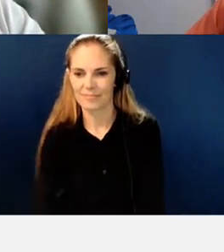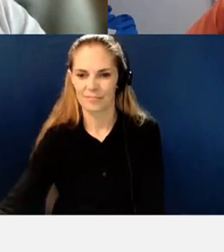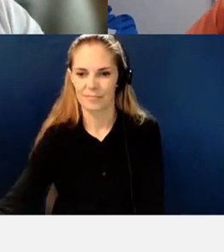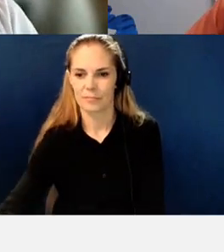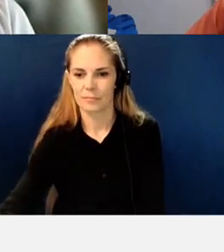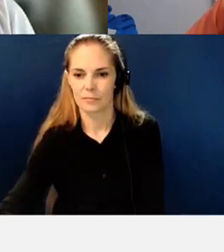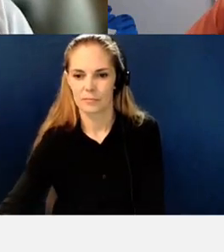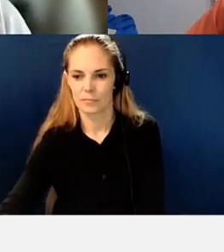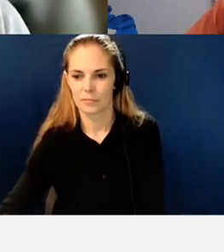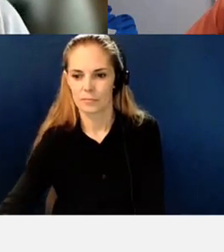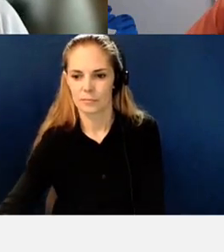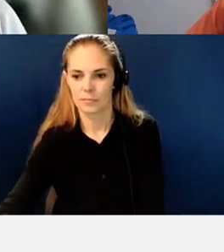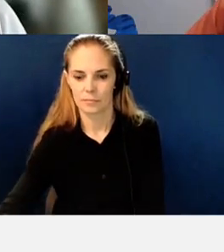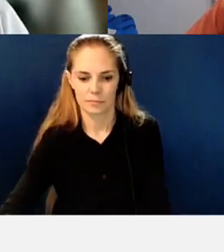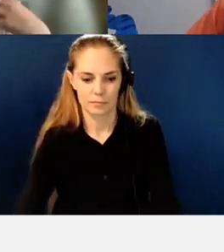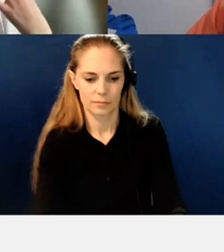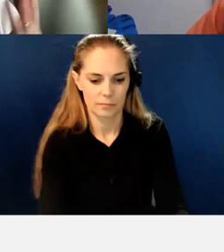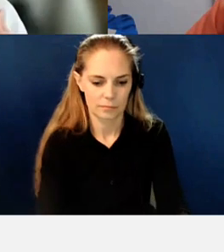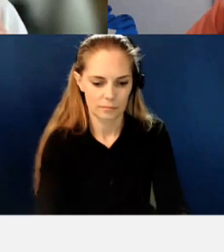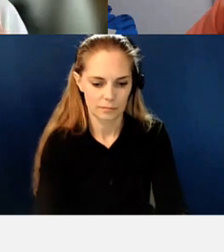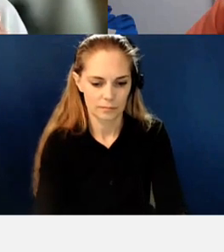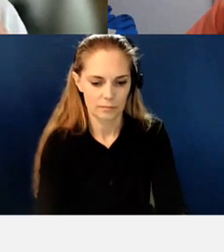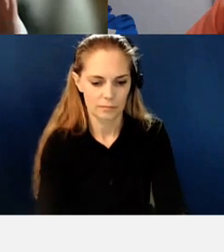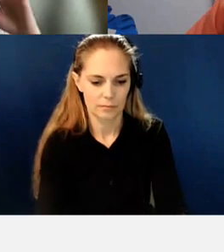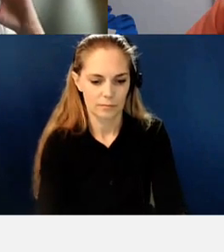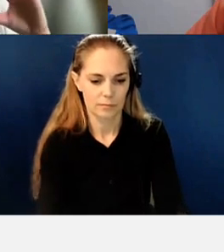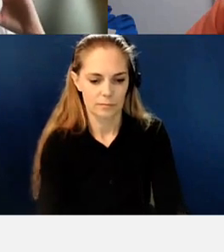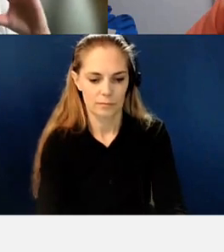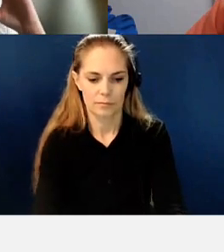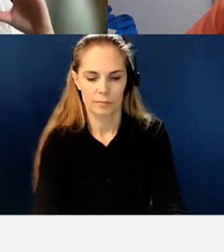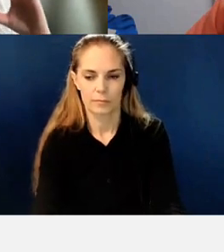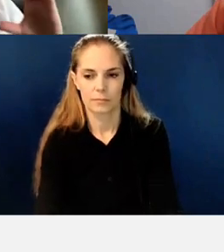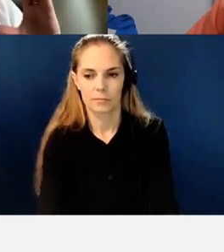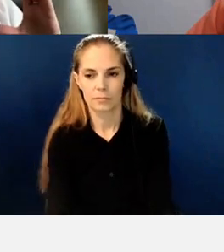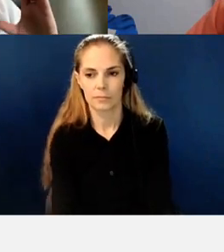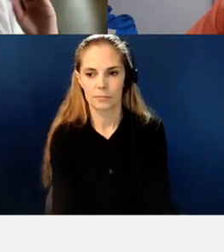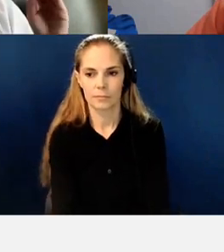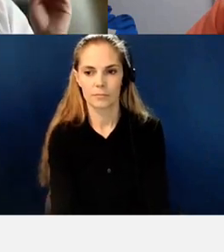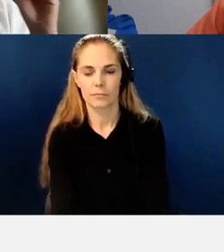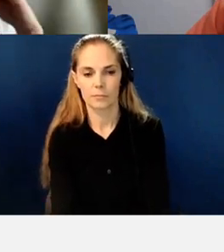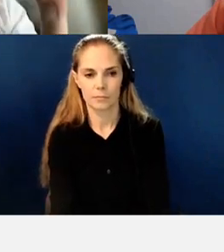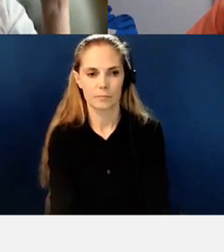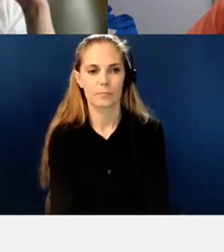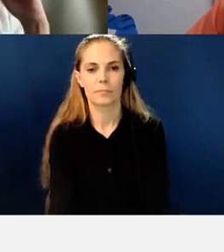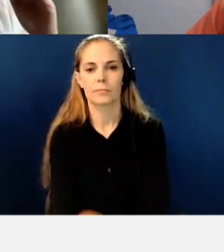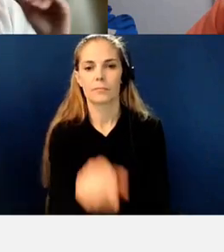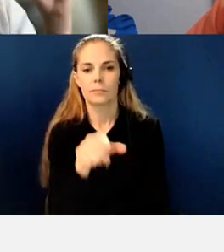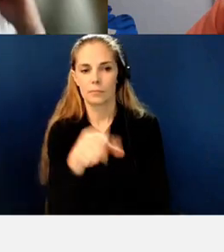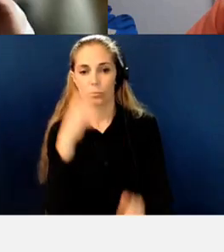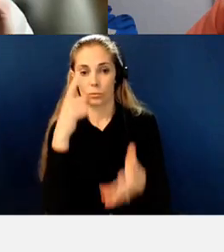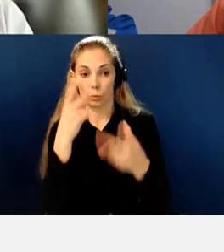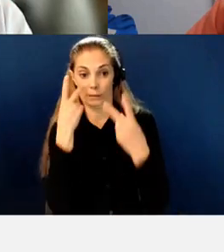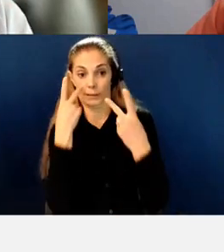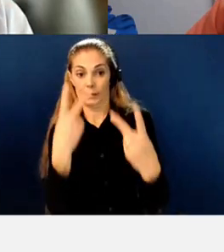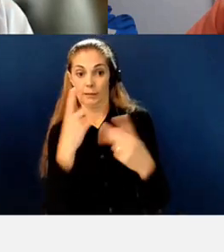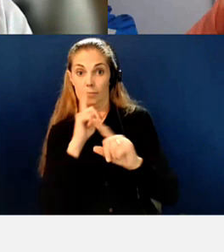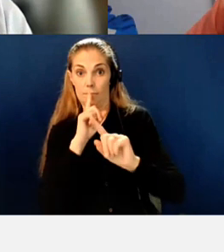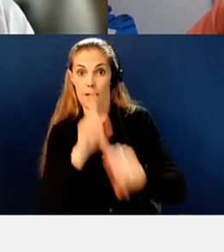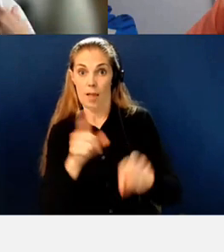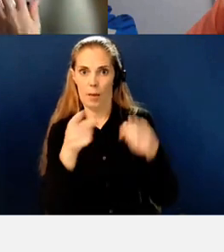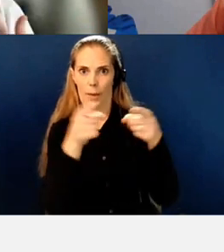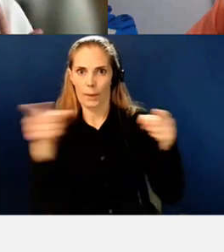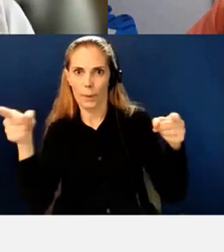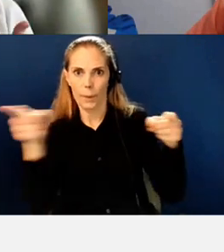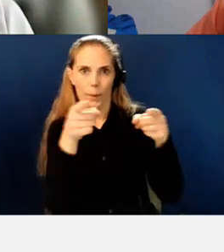All right, so let's take a few minutes. You will also notice as I'm displaying the screen with the answers are shifting and